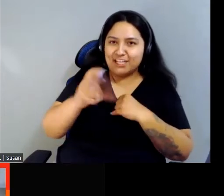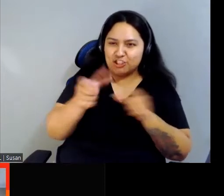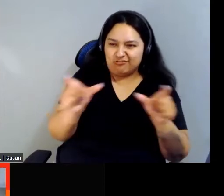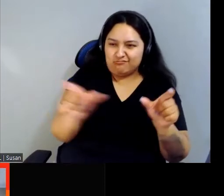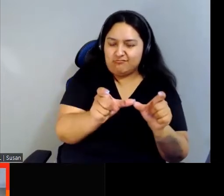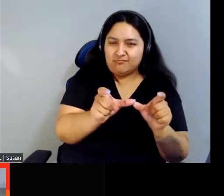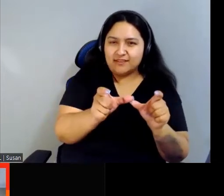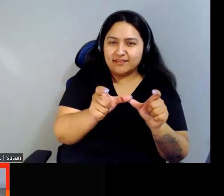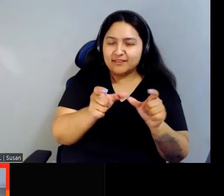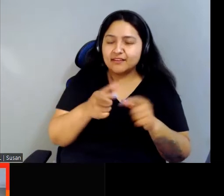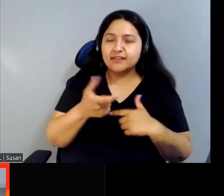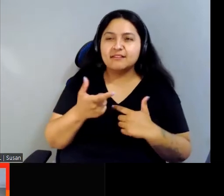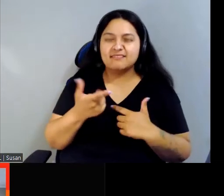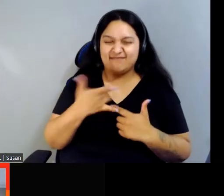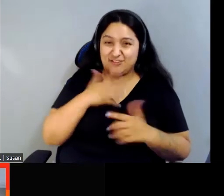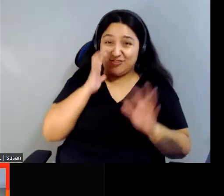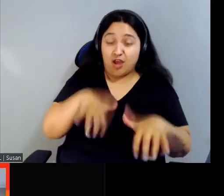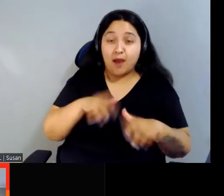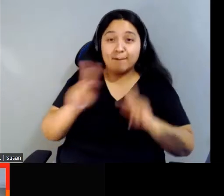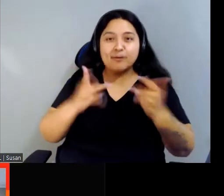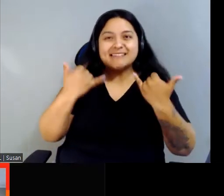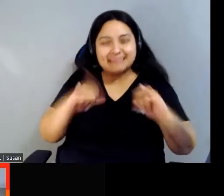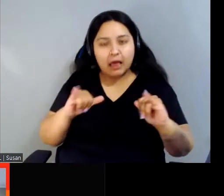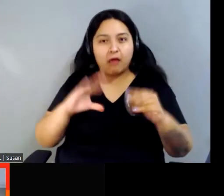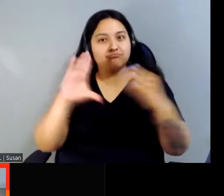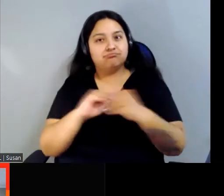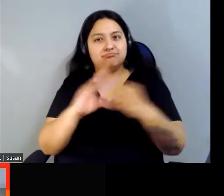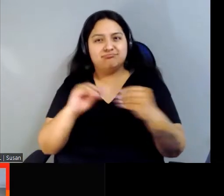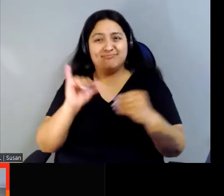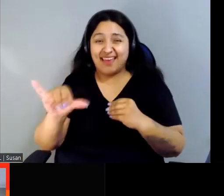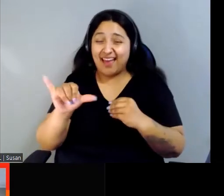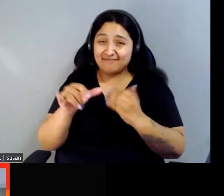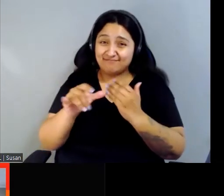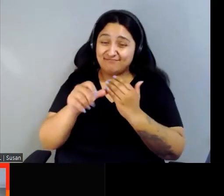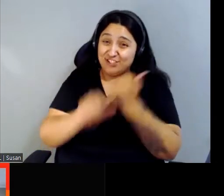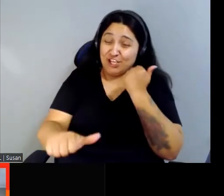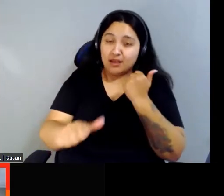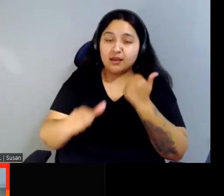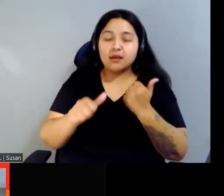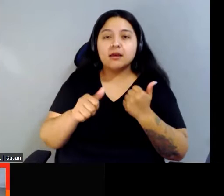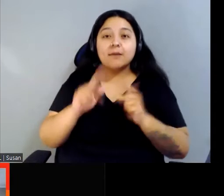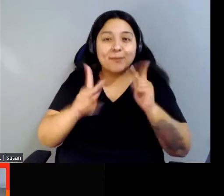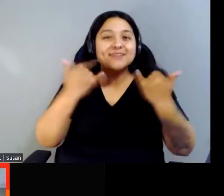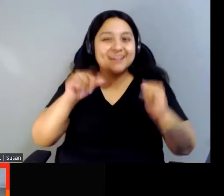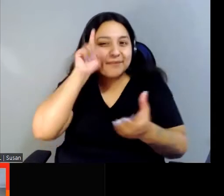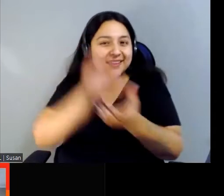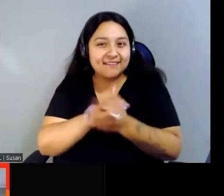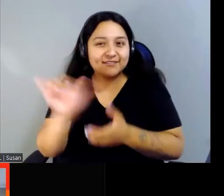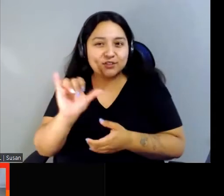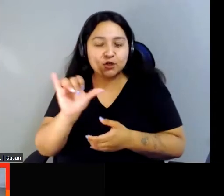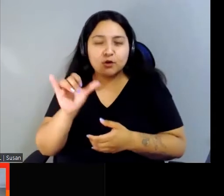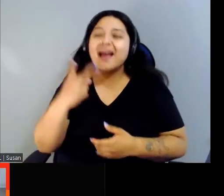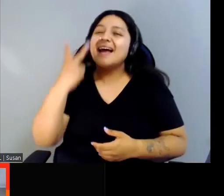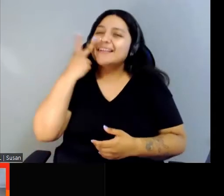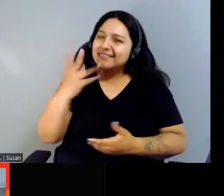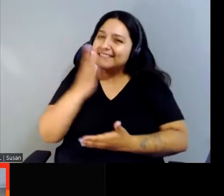people are still shoveling this shit and some people are still buying it, because even plus size people I see making excuses